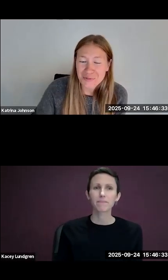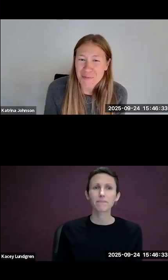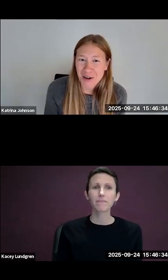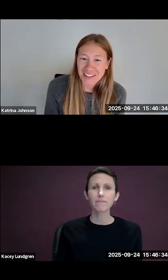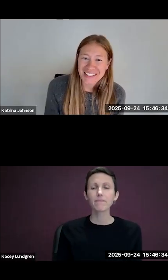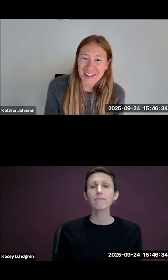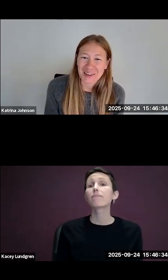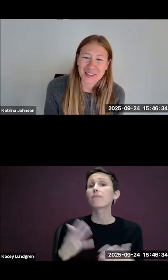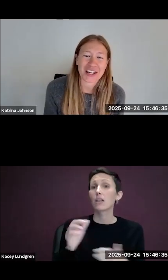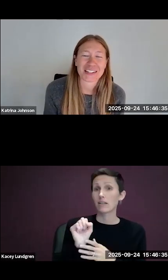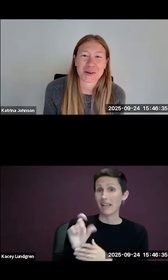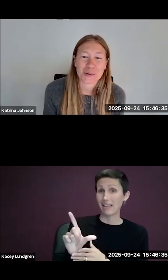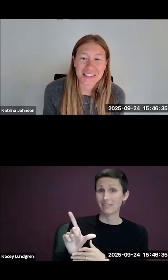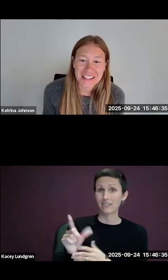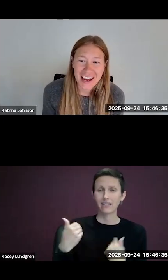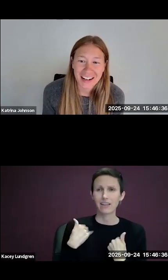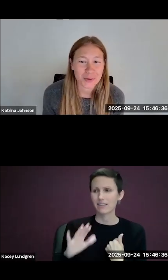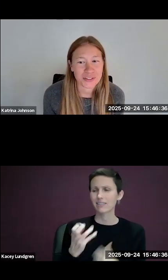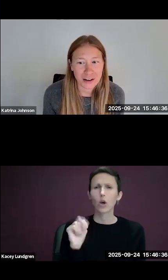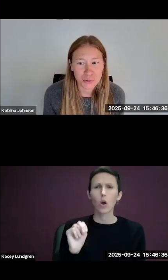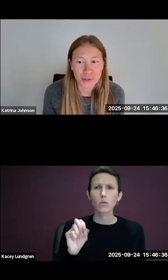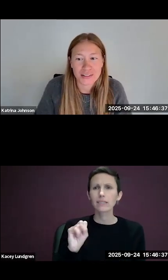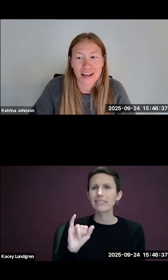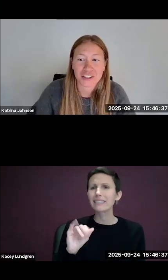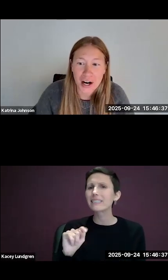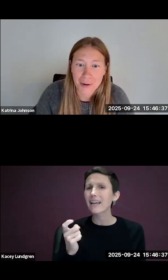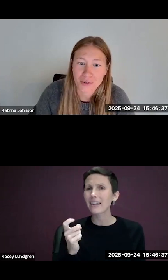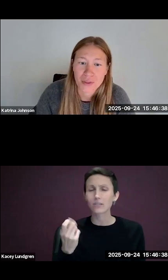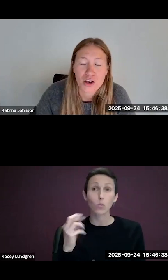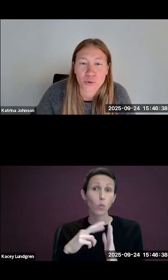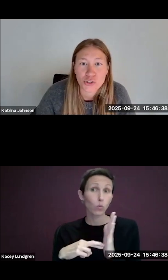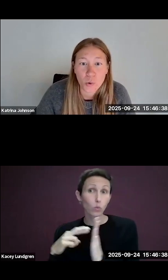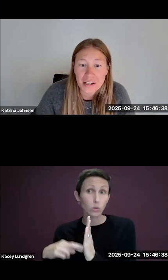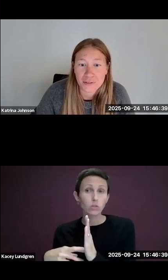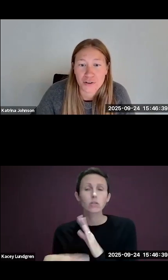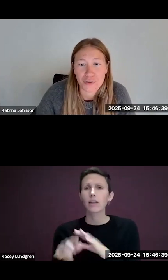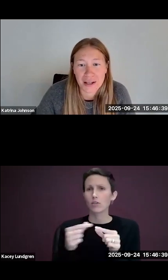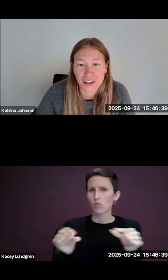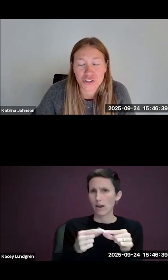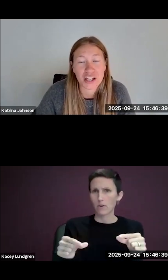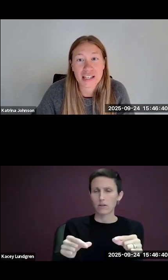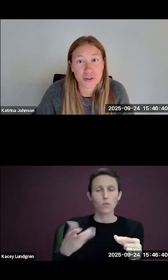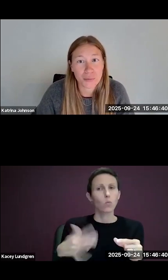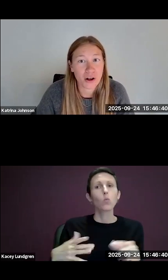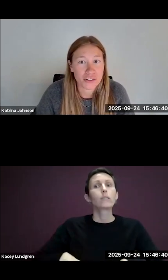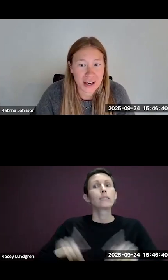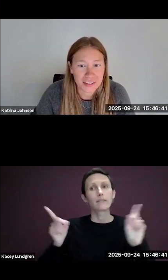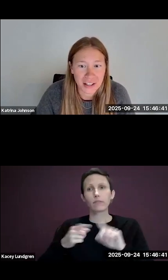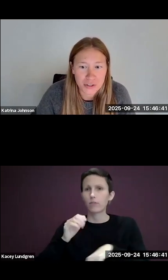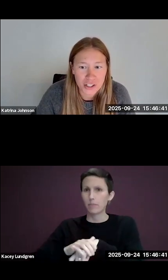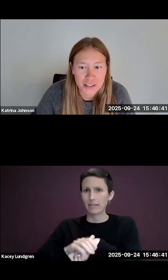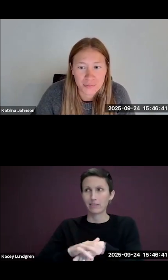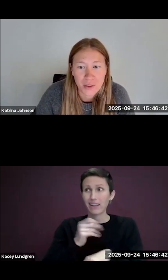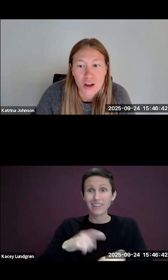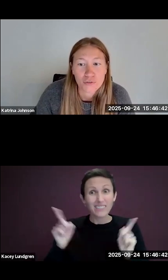To continue, American Sign Language has its own syntax or set of rules and grammar, which is quite different from English and even from other